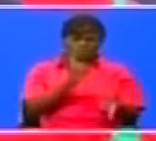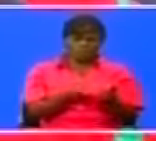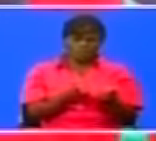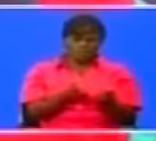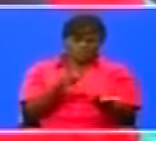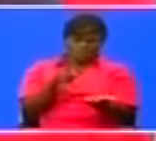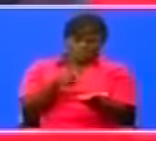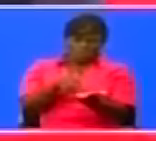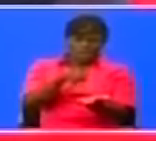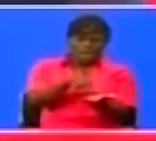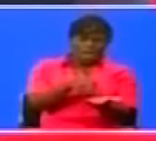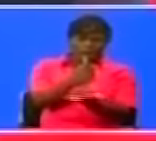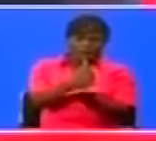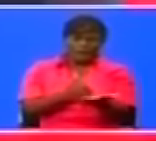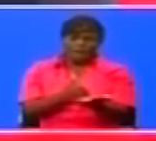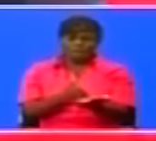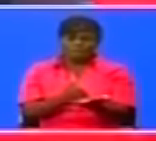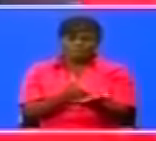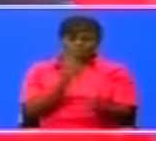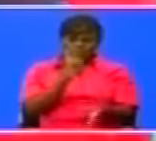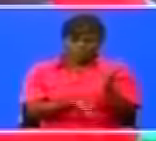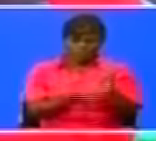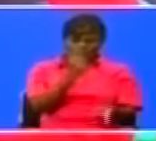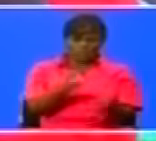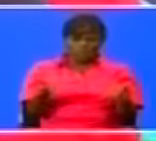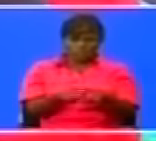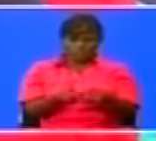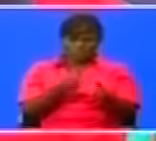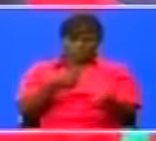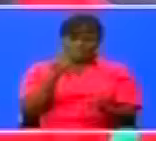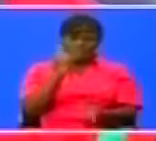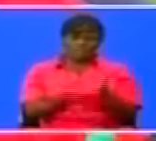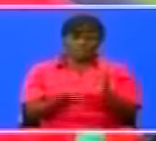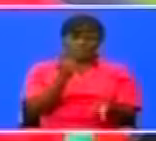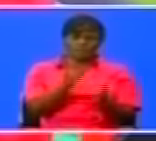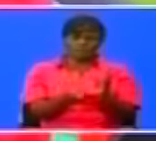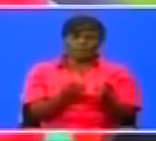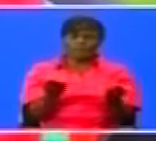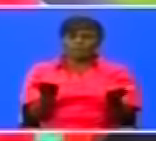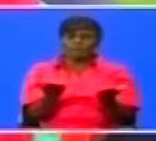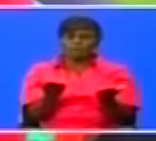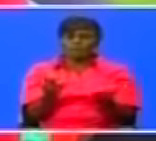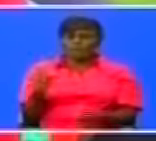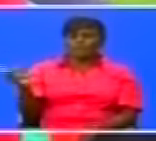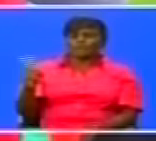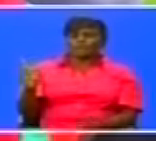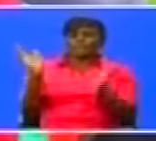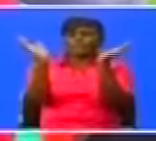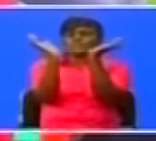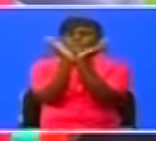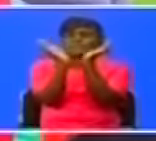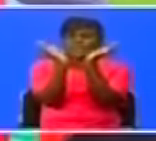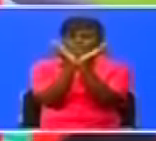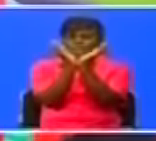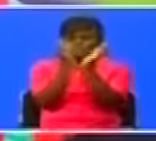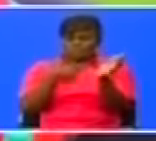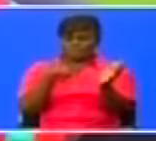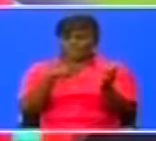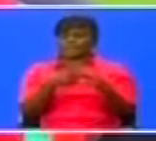half marathon nimekimbia. Na kuna mbio nilikuwa nakimbia hapo Nairobi, Kasarani 10 kilometers venye